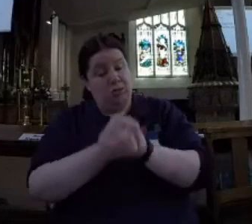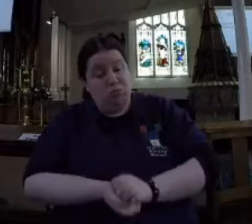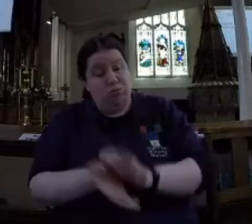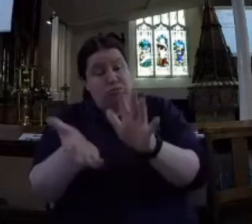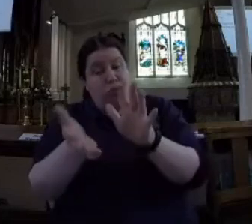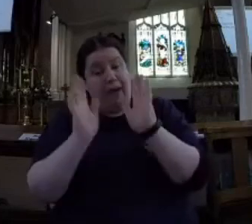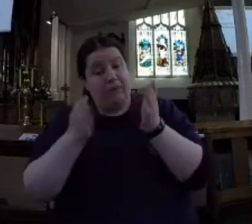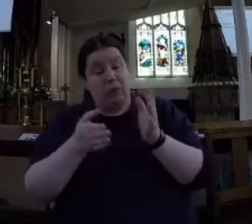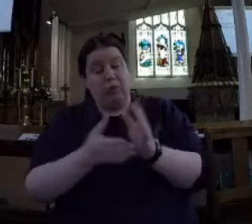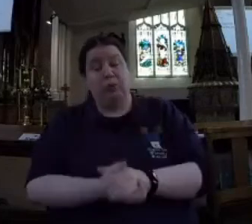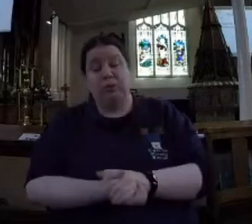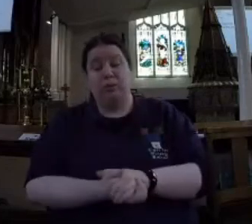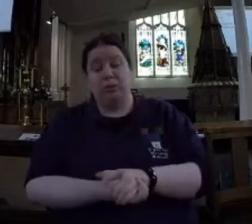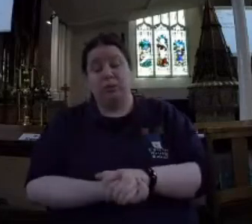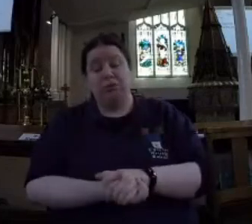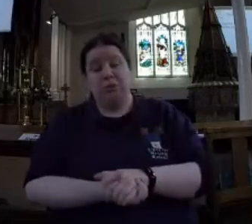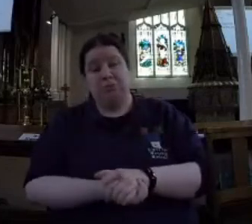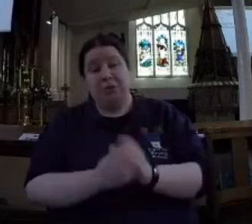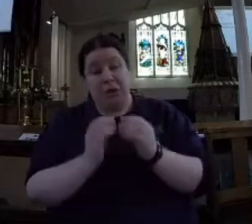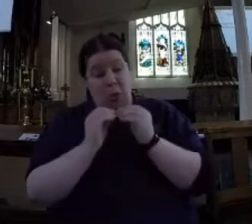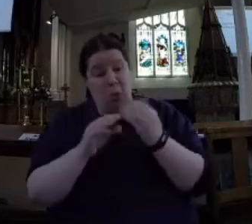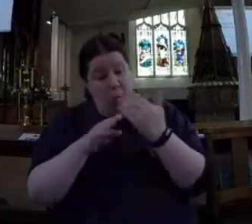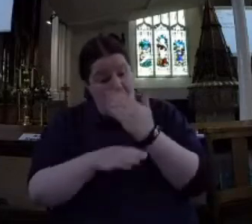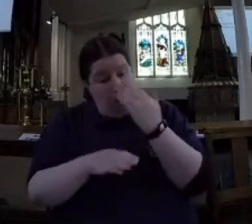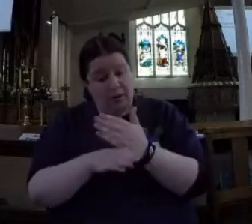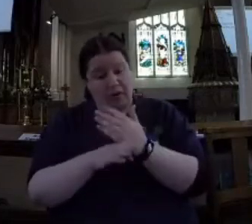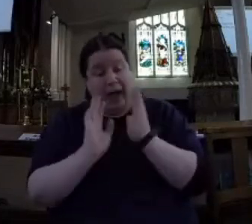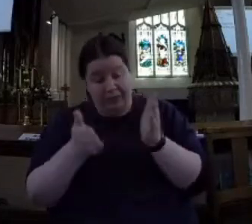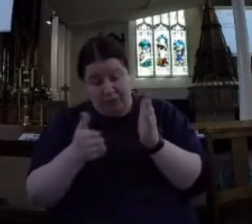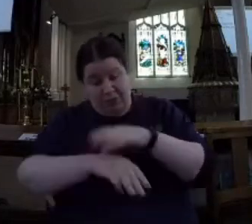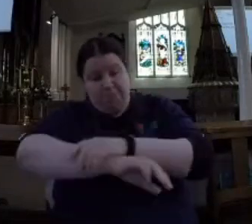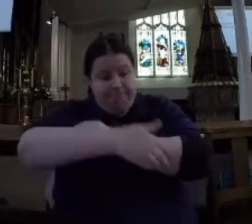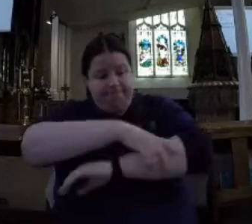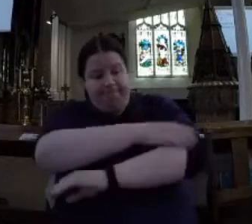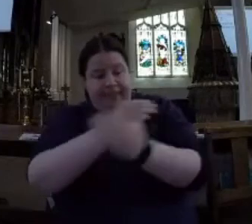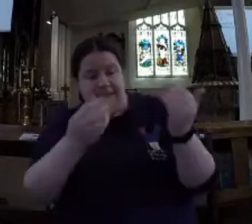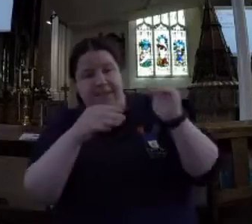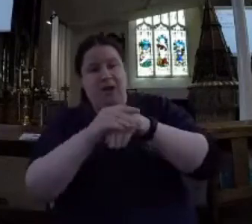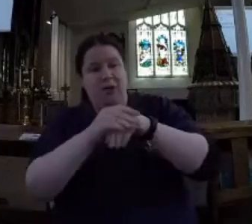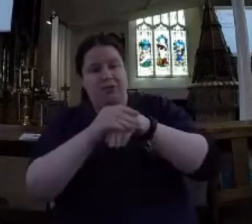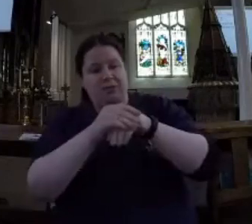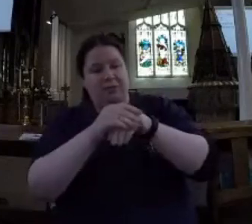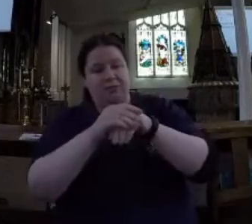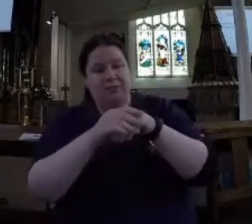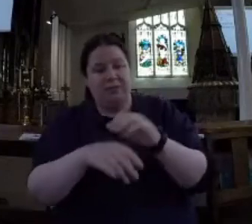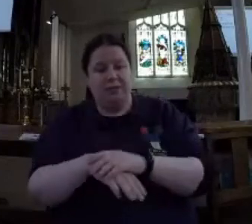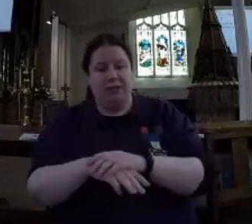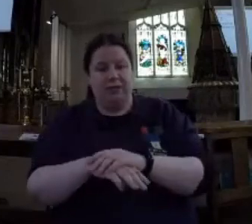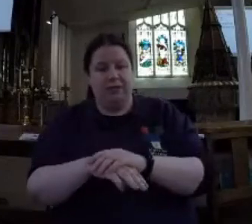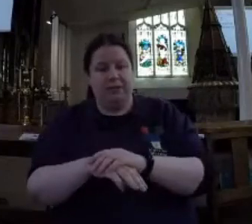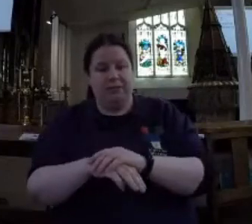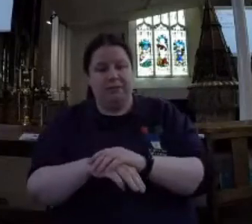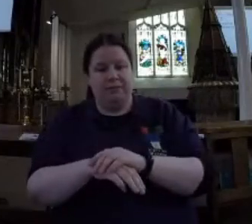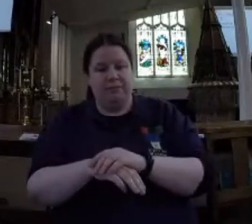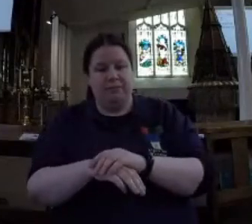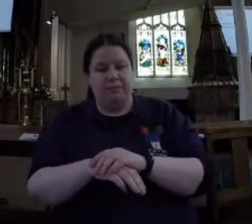dice. In any game, to make it worthwhile, you actually have to get involved. You don't get much out of life or out of